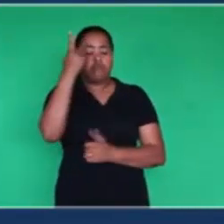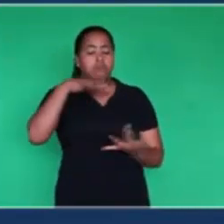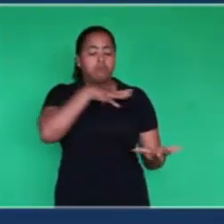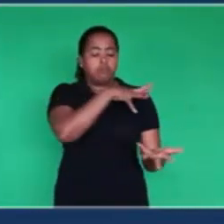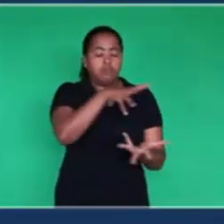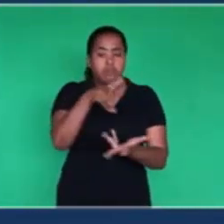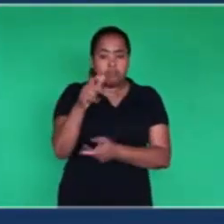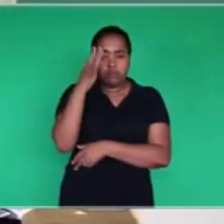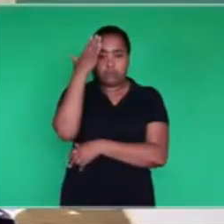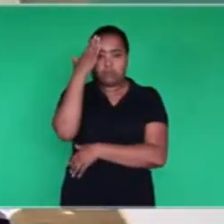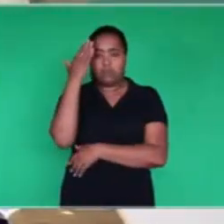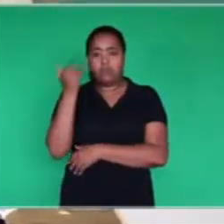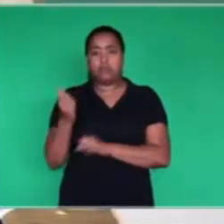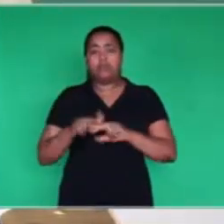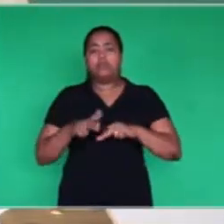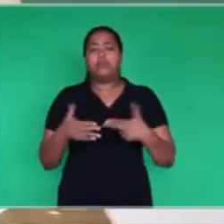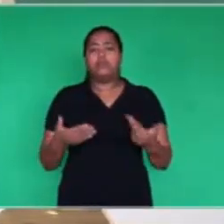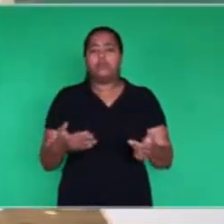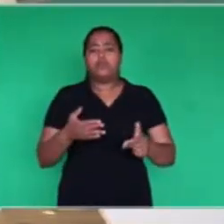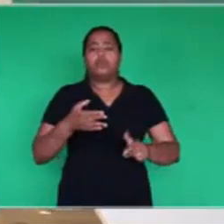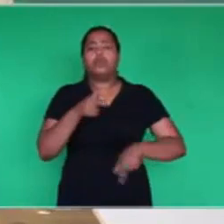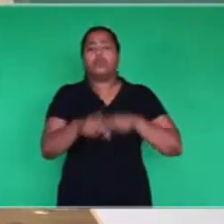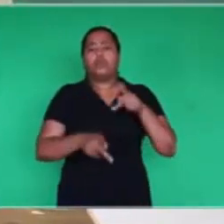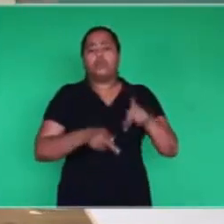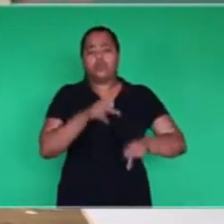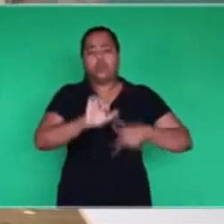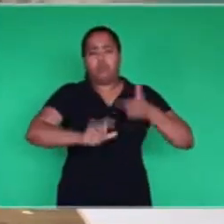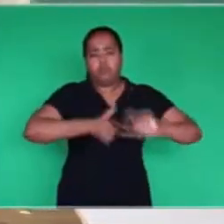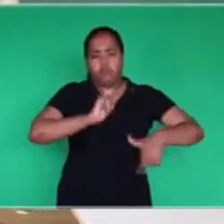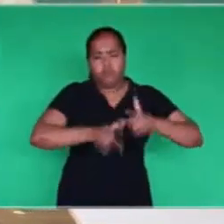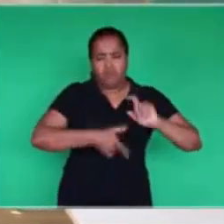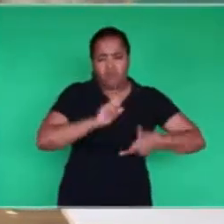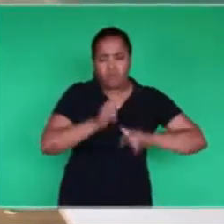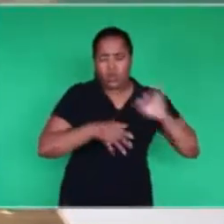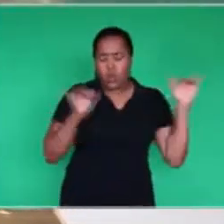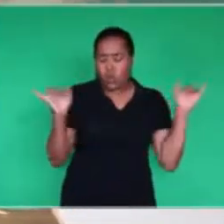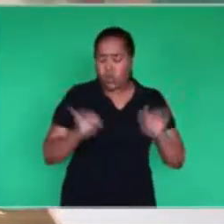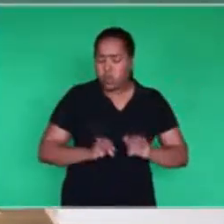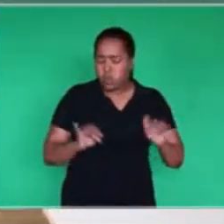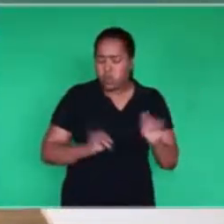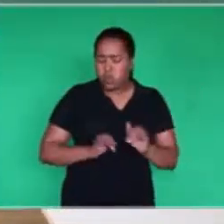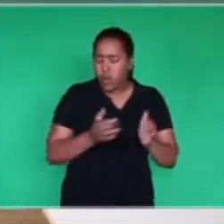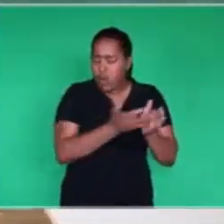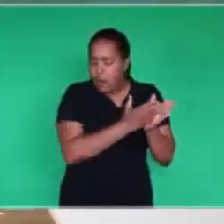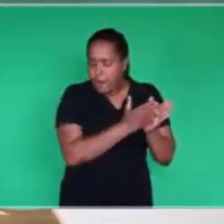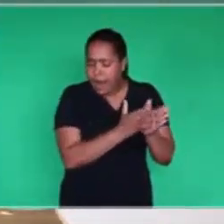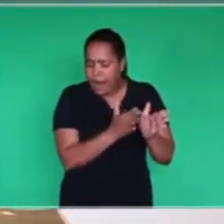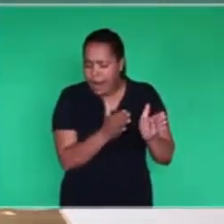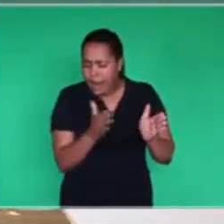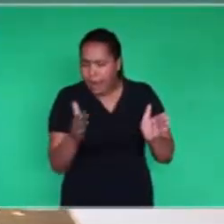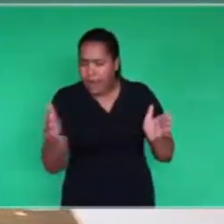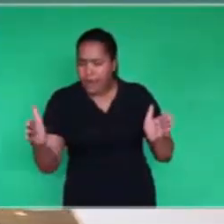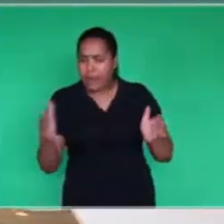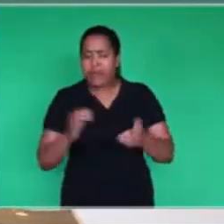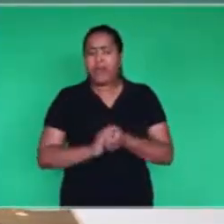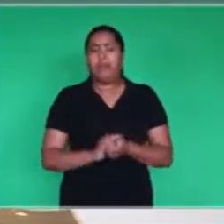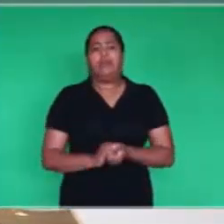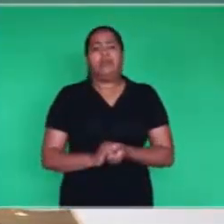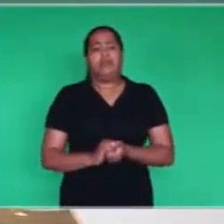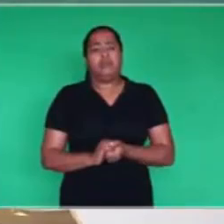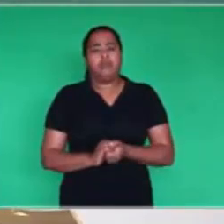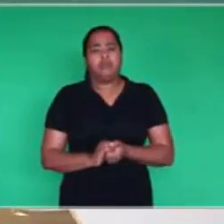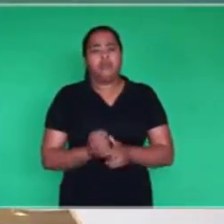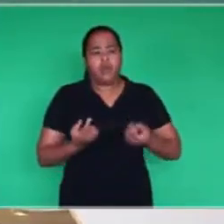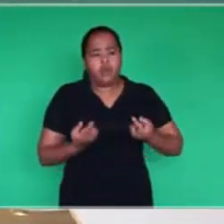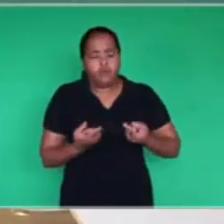Israel, will and has endured. The 6 million dead, the persecutions throughout all the world was because of